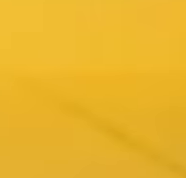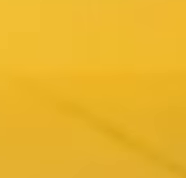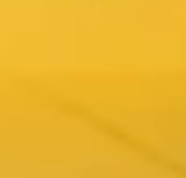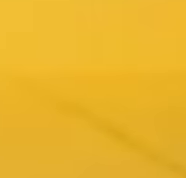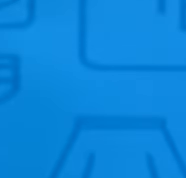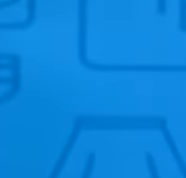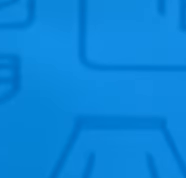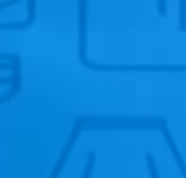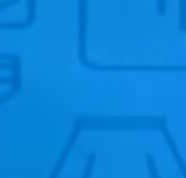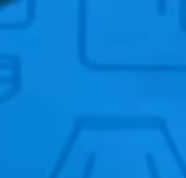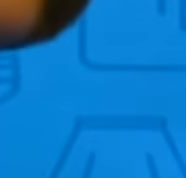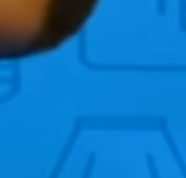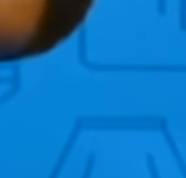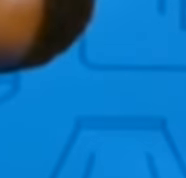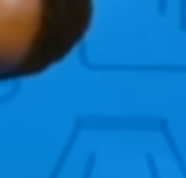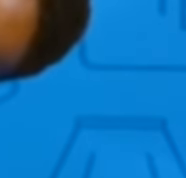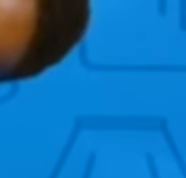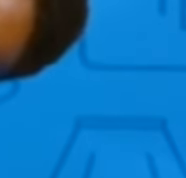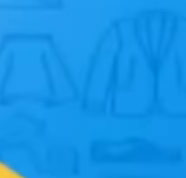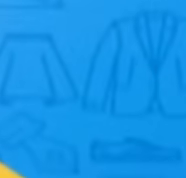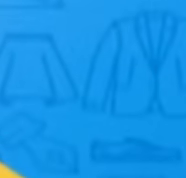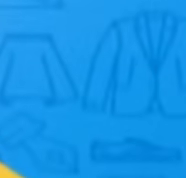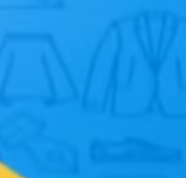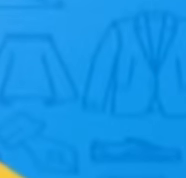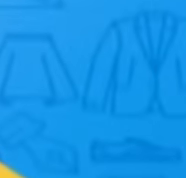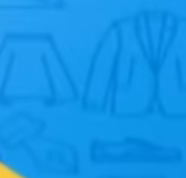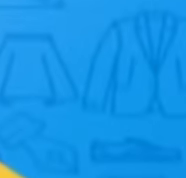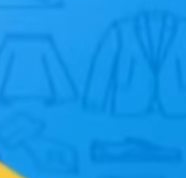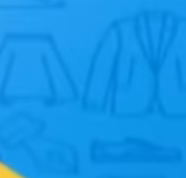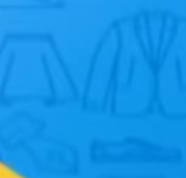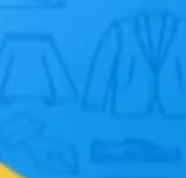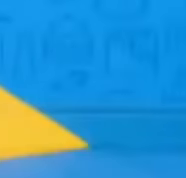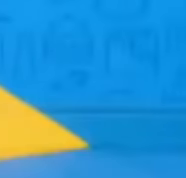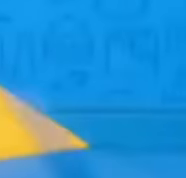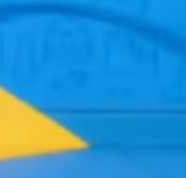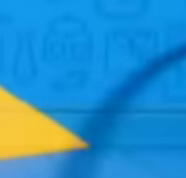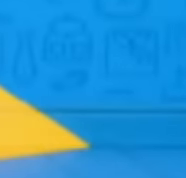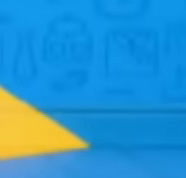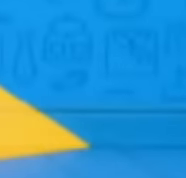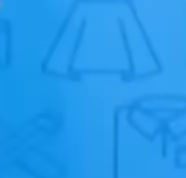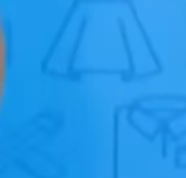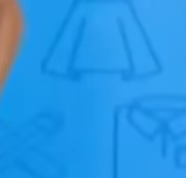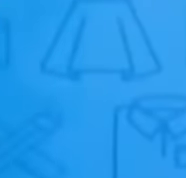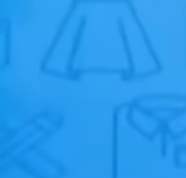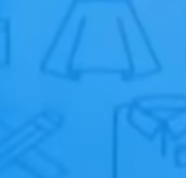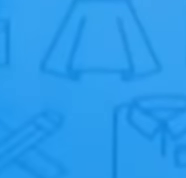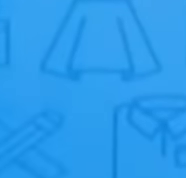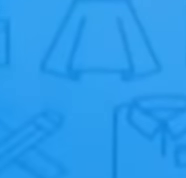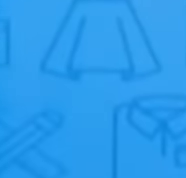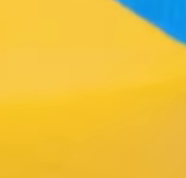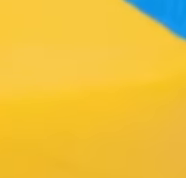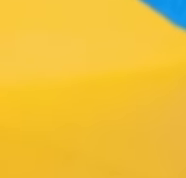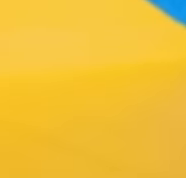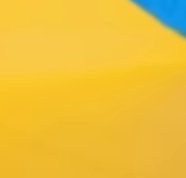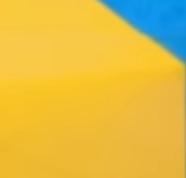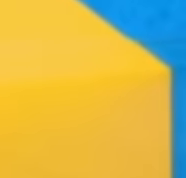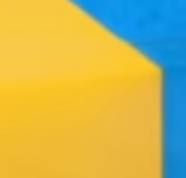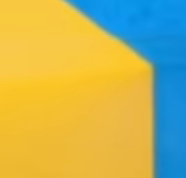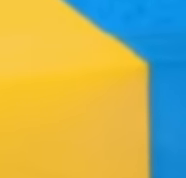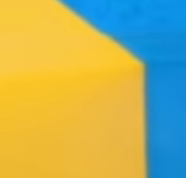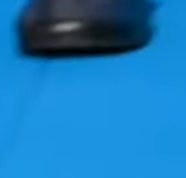uniforms. Over 4 million kids look sharp in our school shirts. Over 6 million